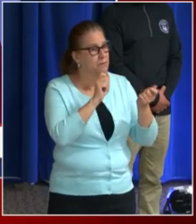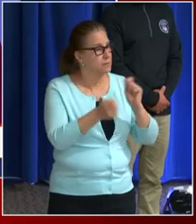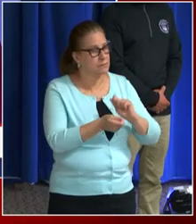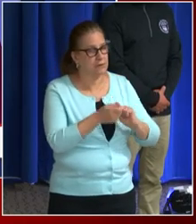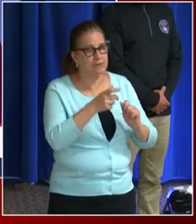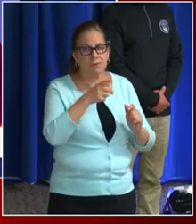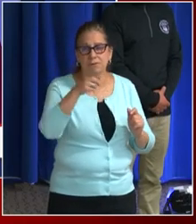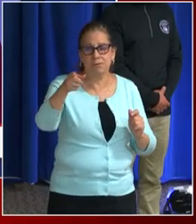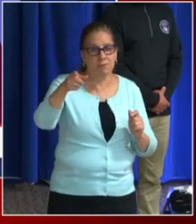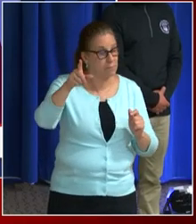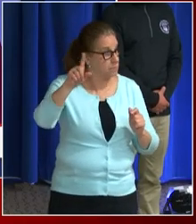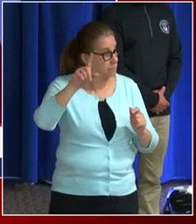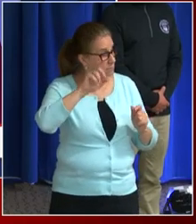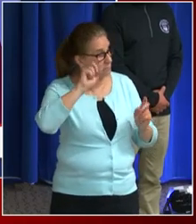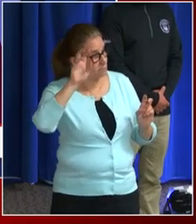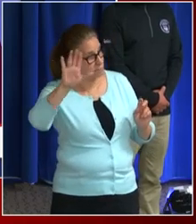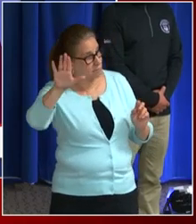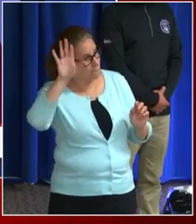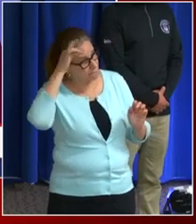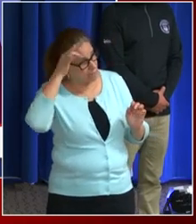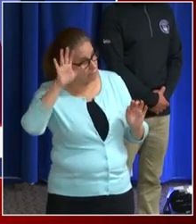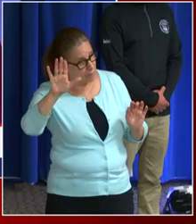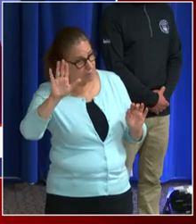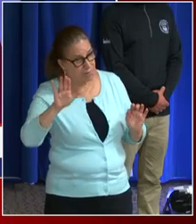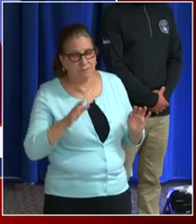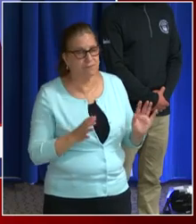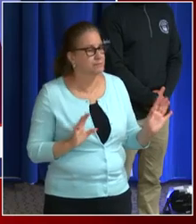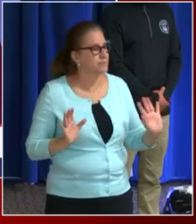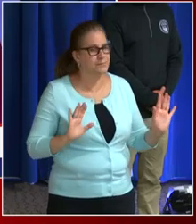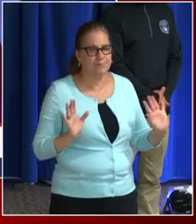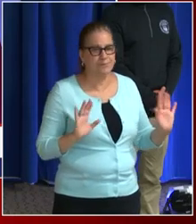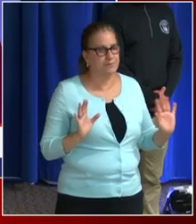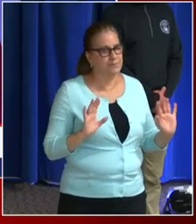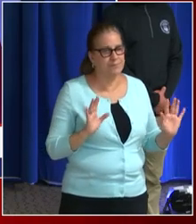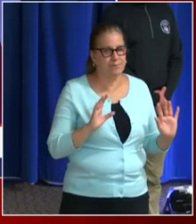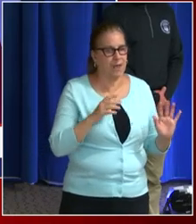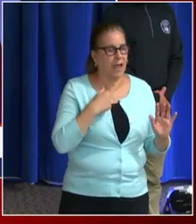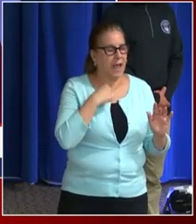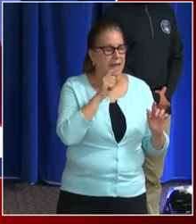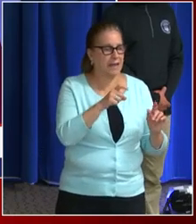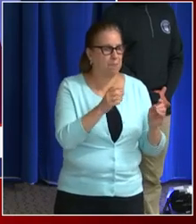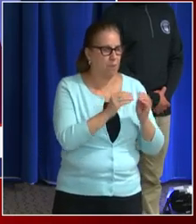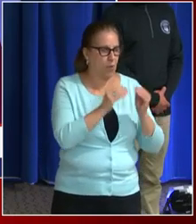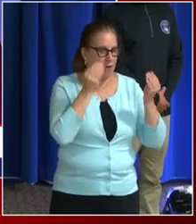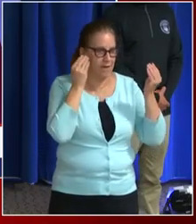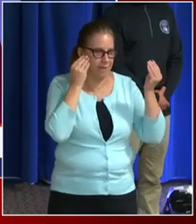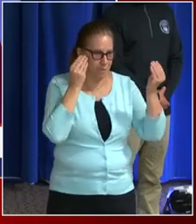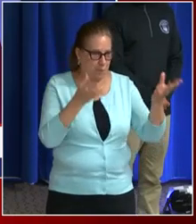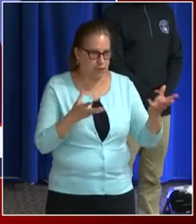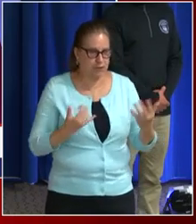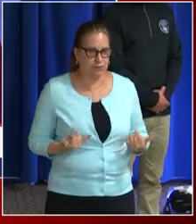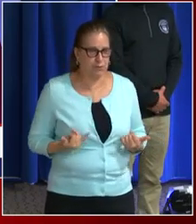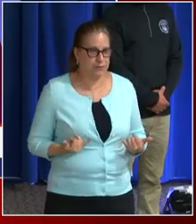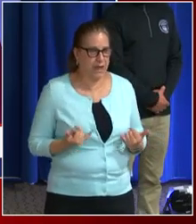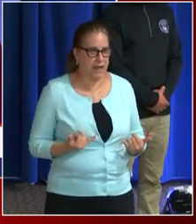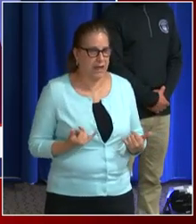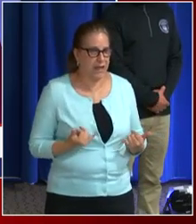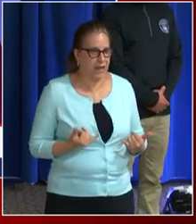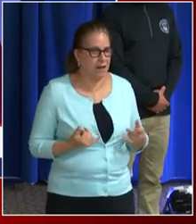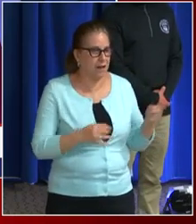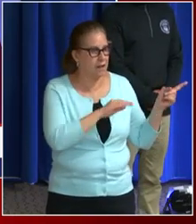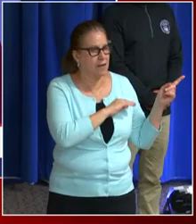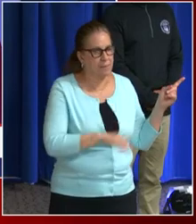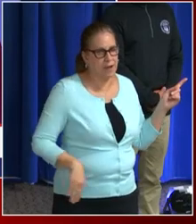thought process was on the action before I comment, and that's just the nature of me. I think the mayor is more in tune to her